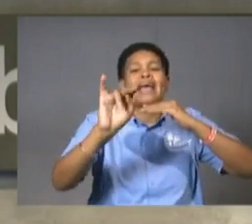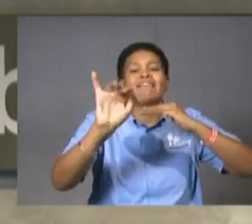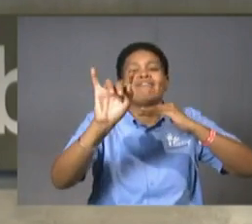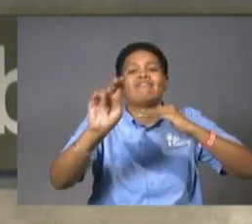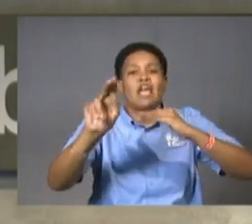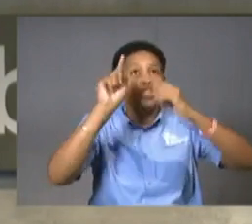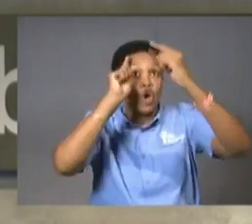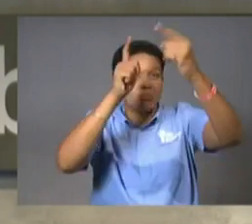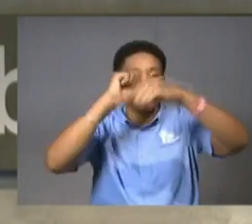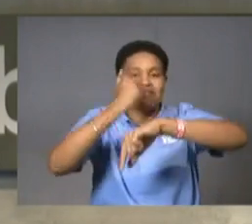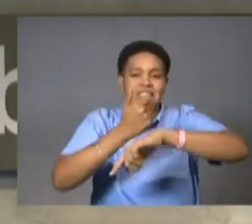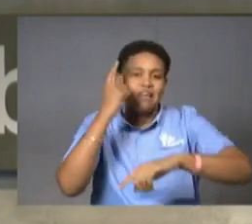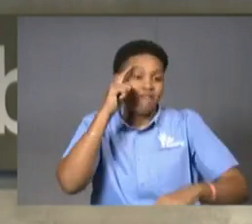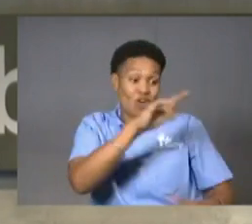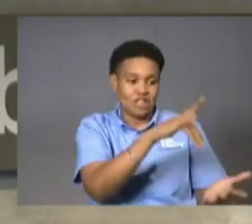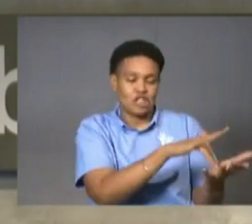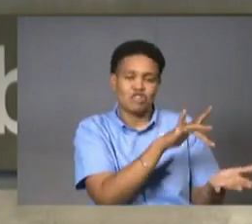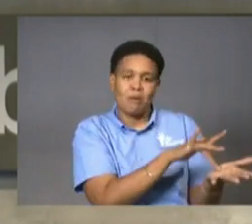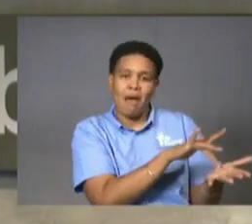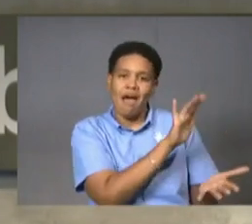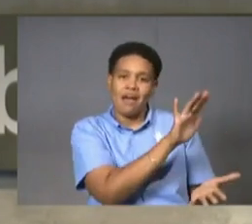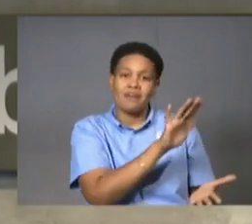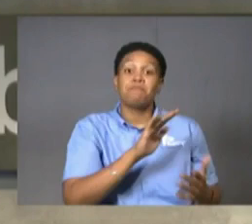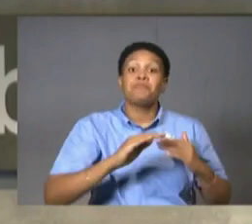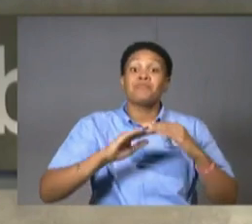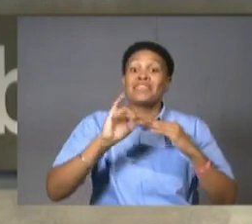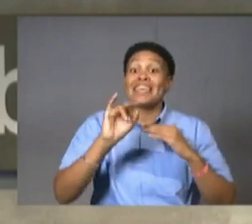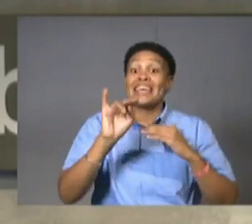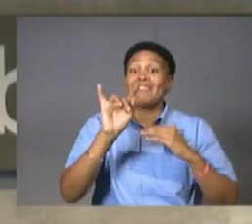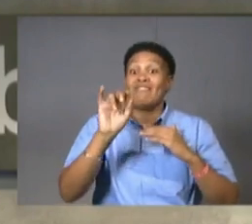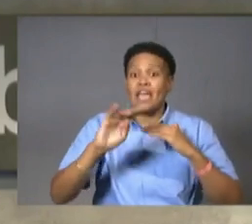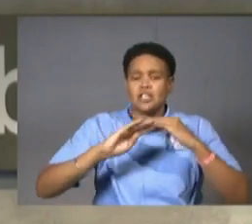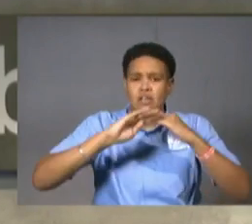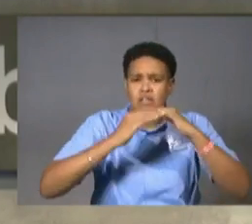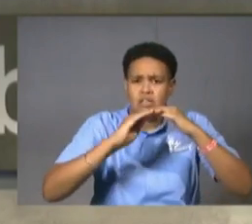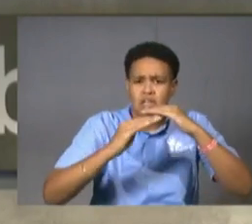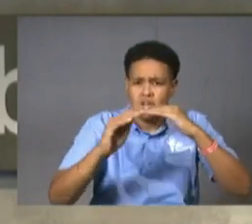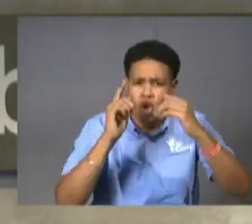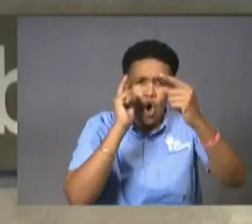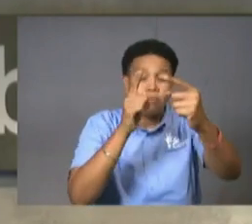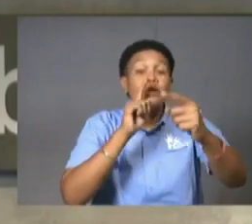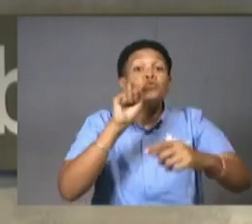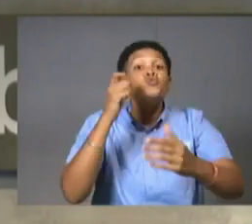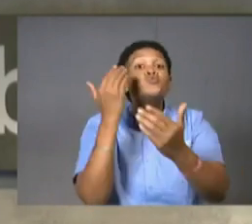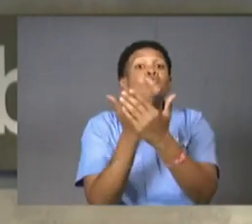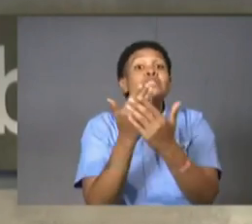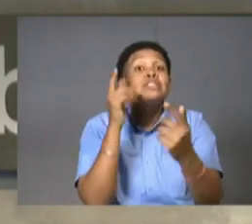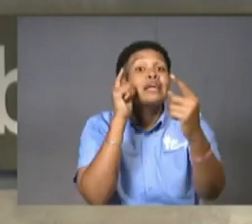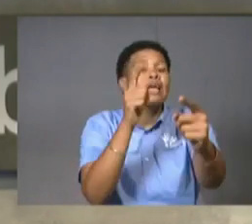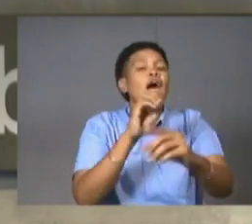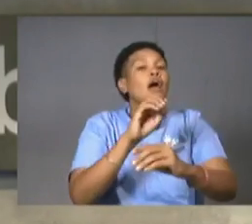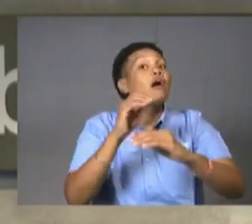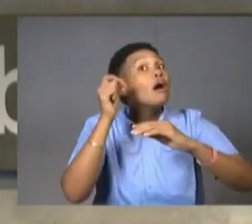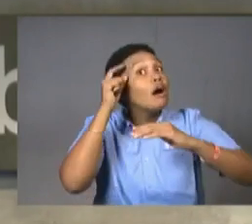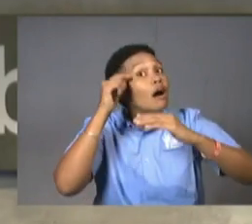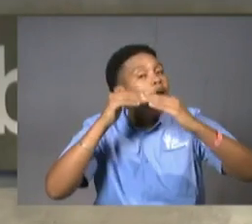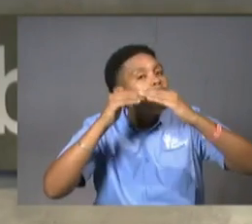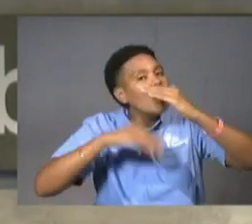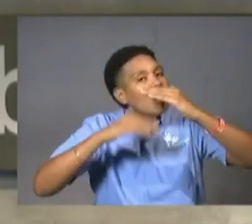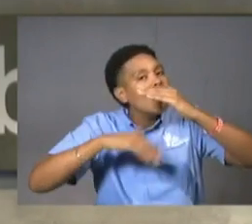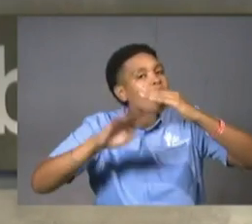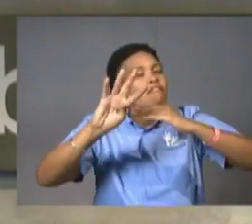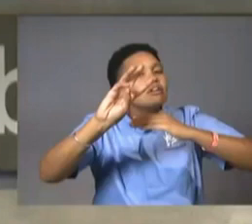for the central bank. And those inflation objectives are to achieve an inflation target of no more than 4 to 6%. The currency